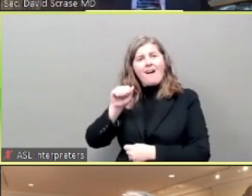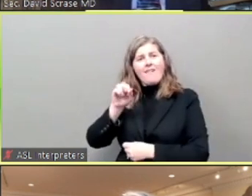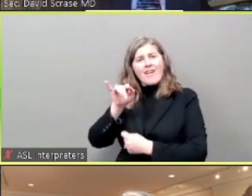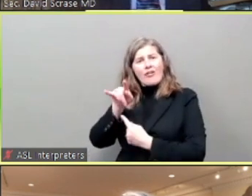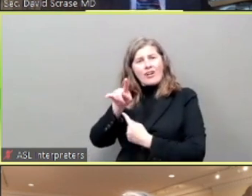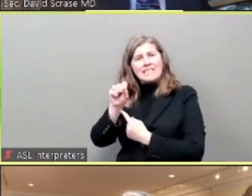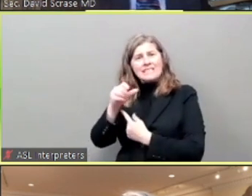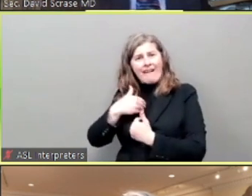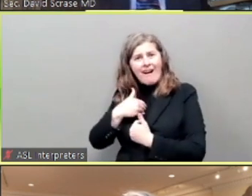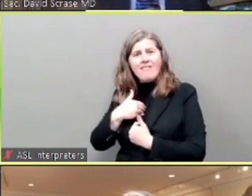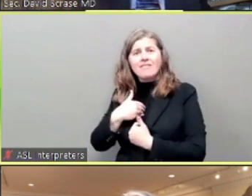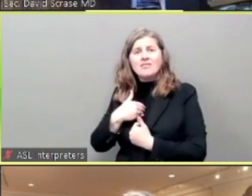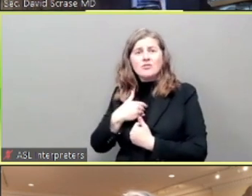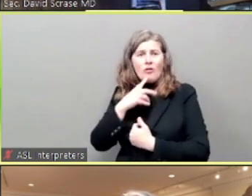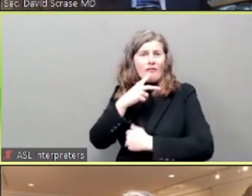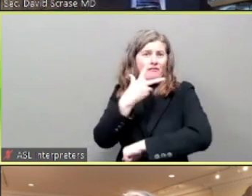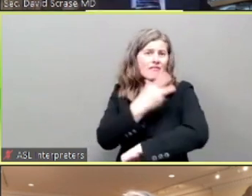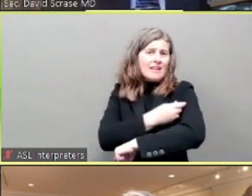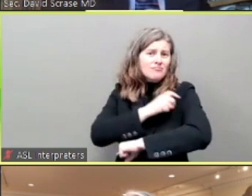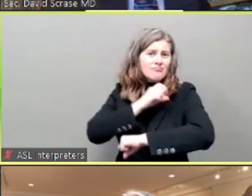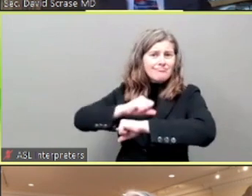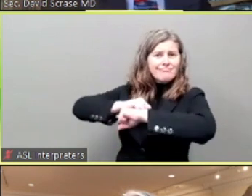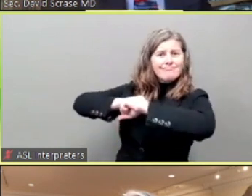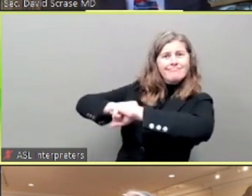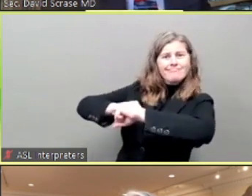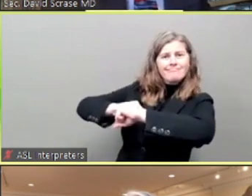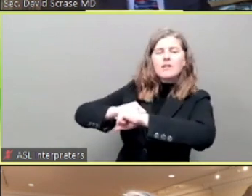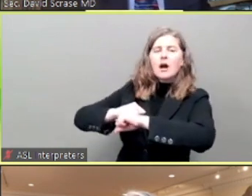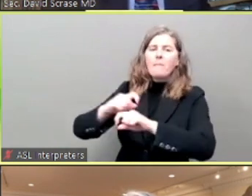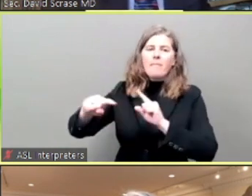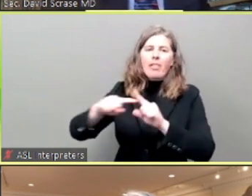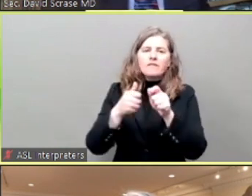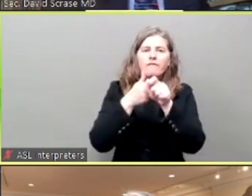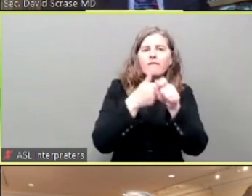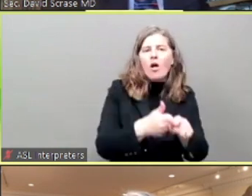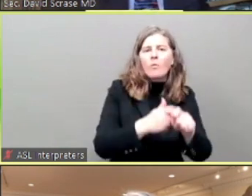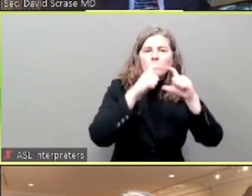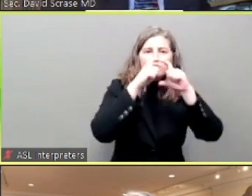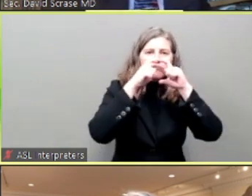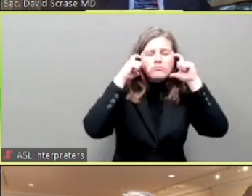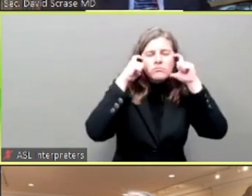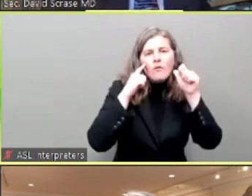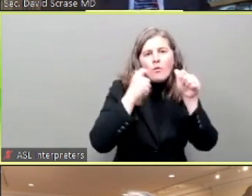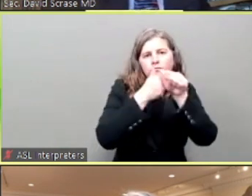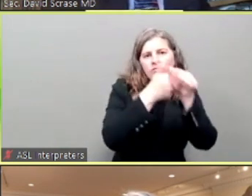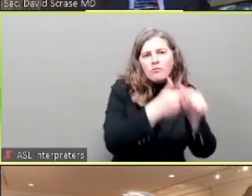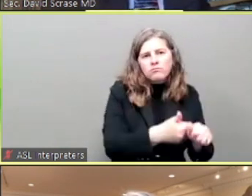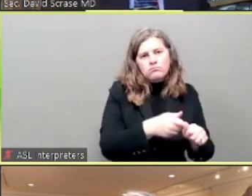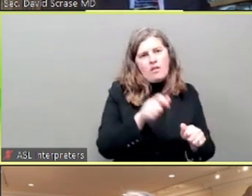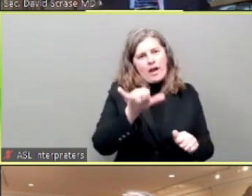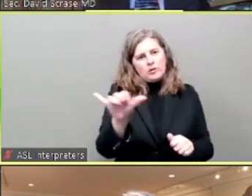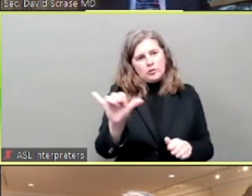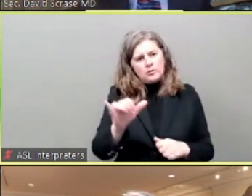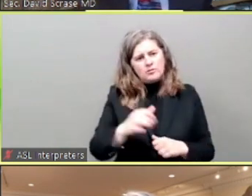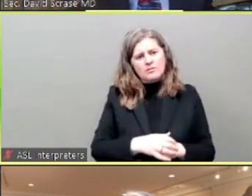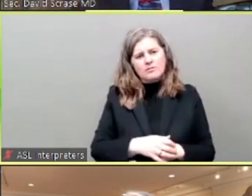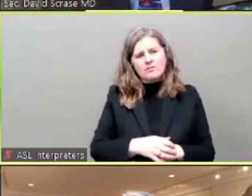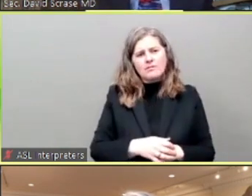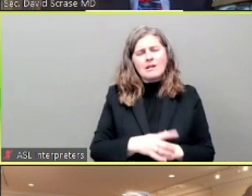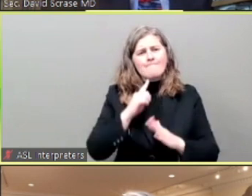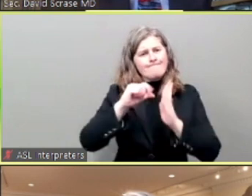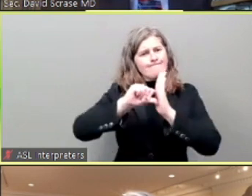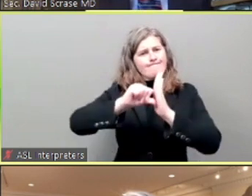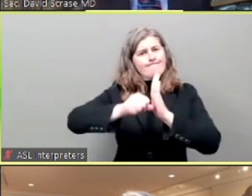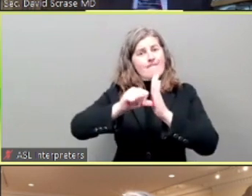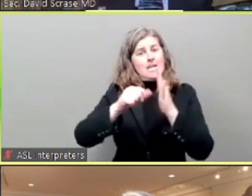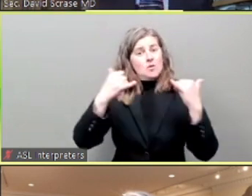vaccination becomes more important, and sticking with the masking requirements more important as well. And I just want to emphasize